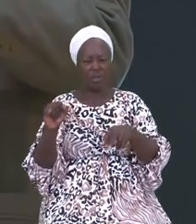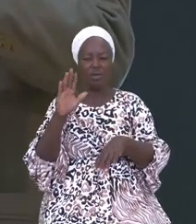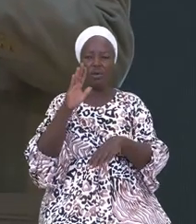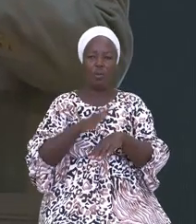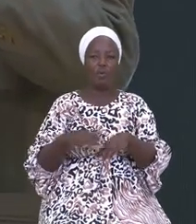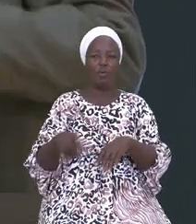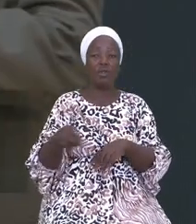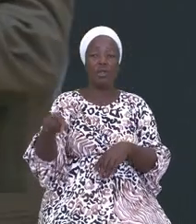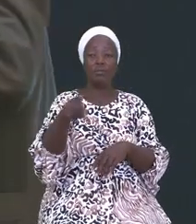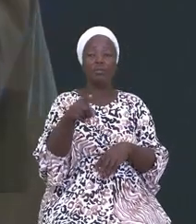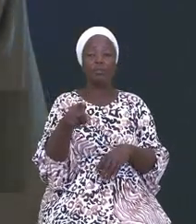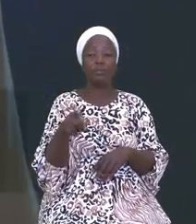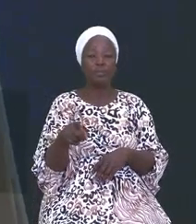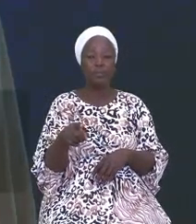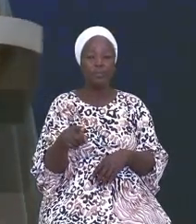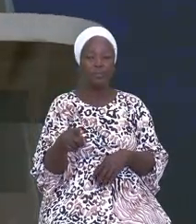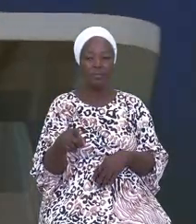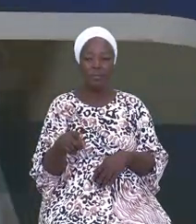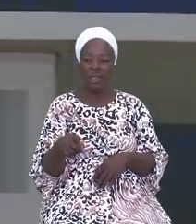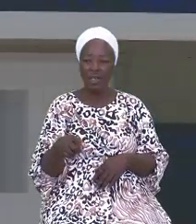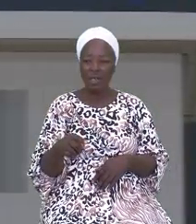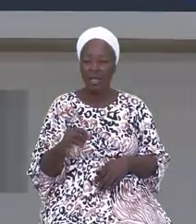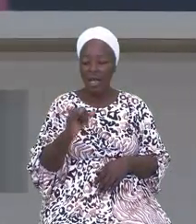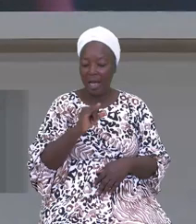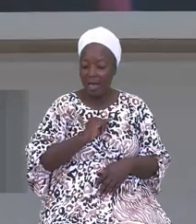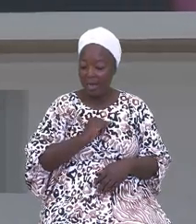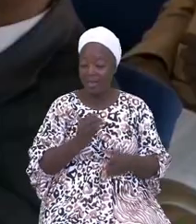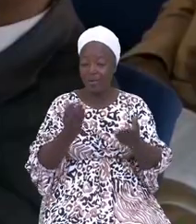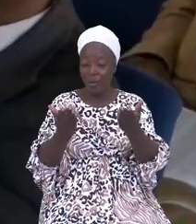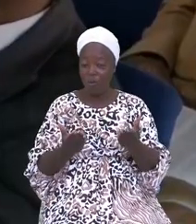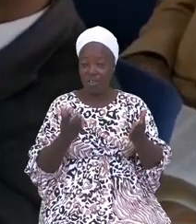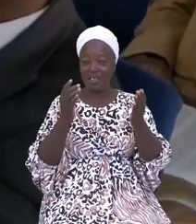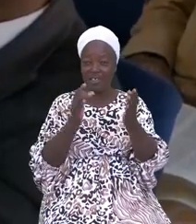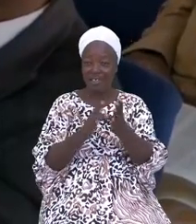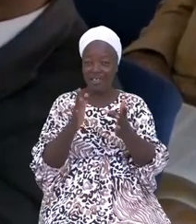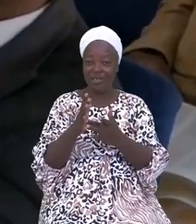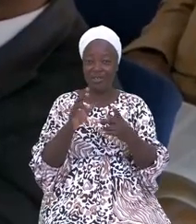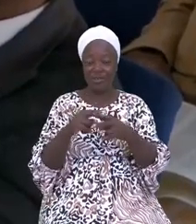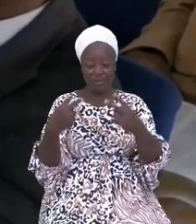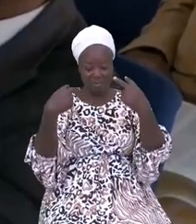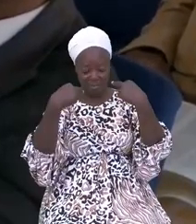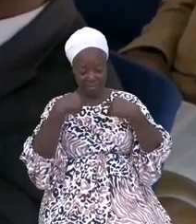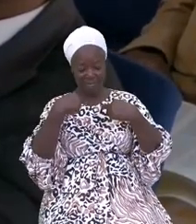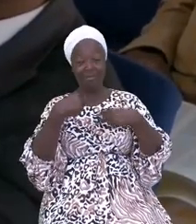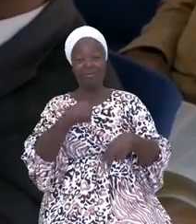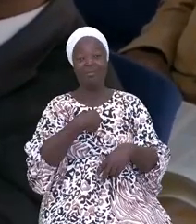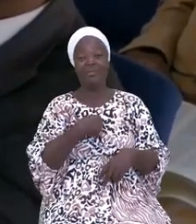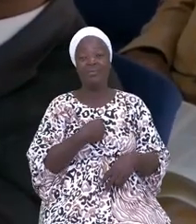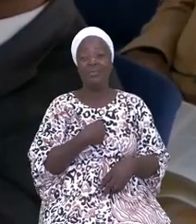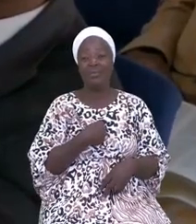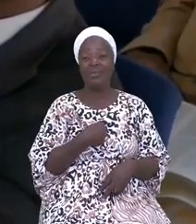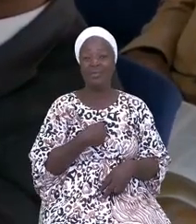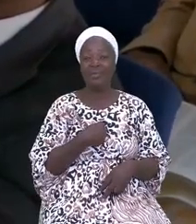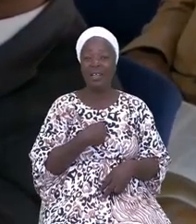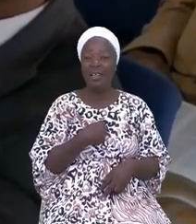I want Jesus to look upon me. I want Jesus because I know he's